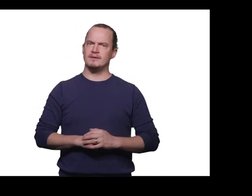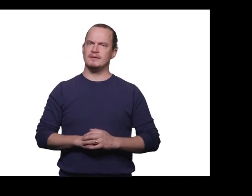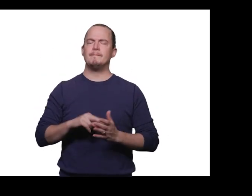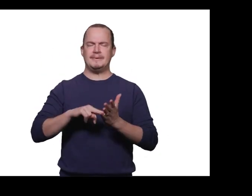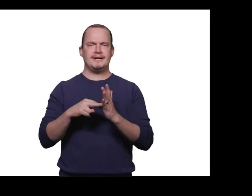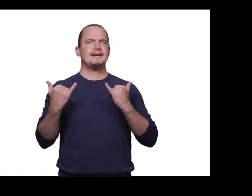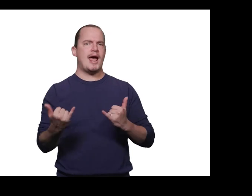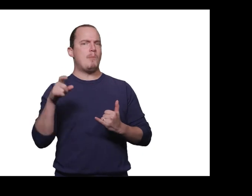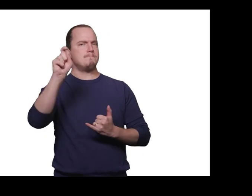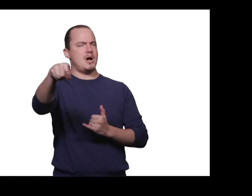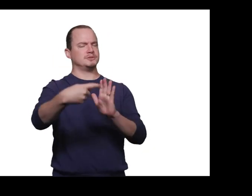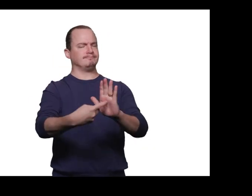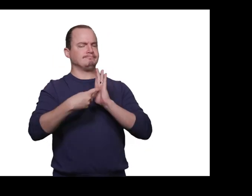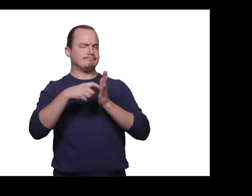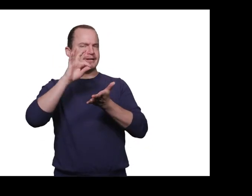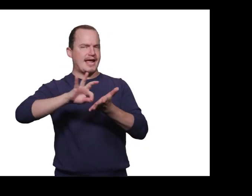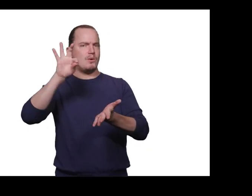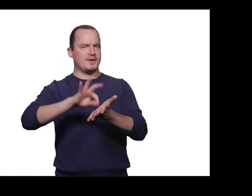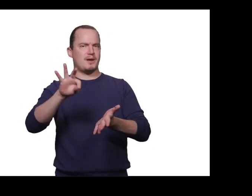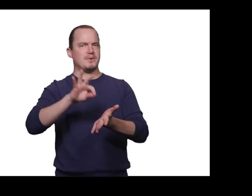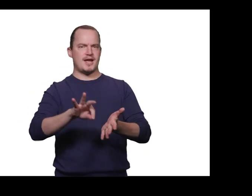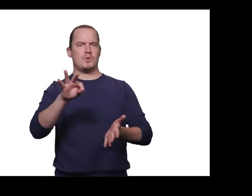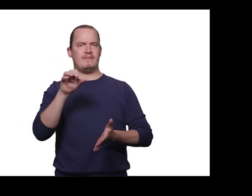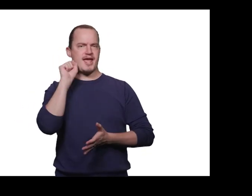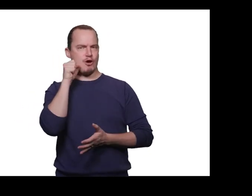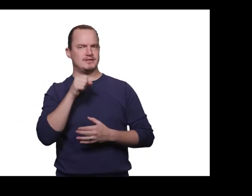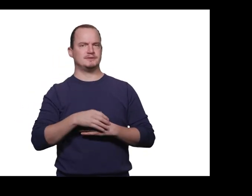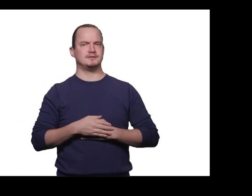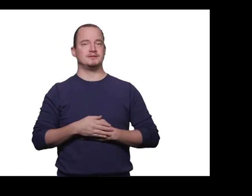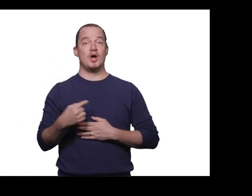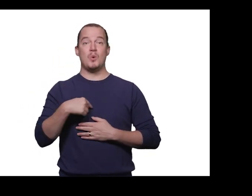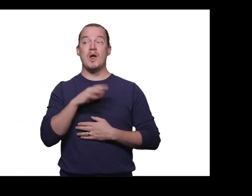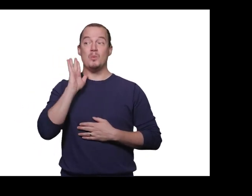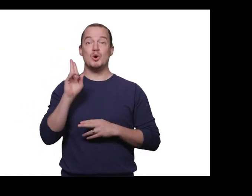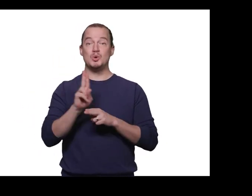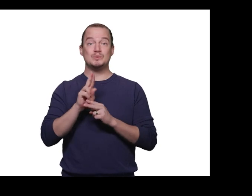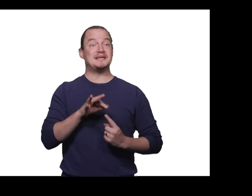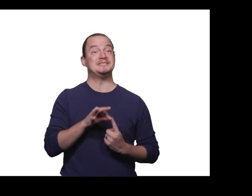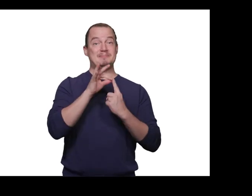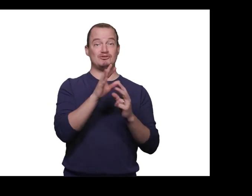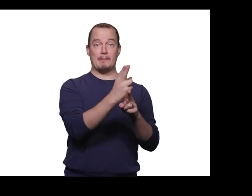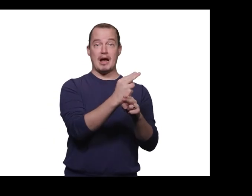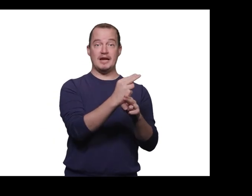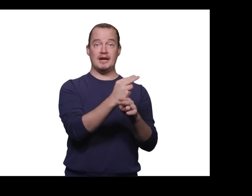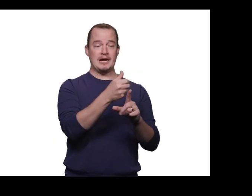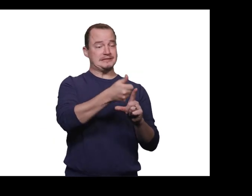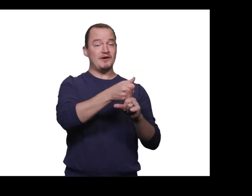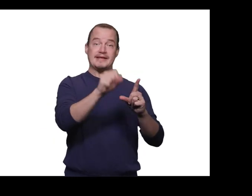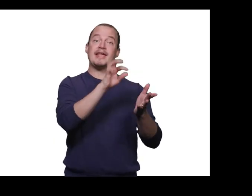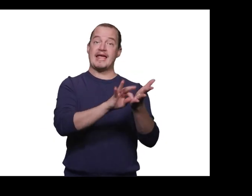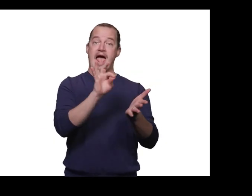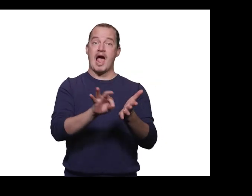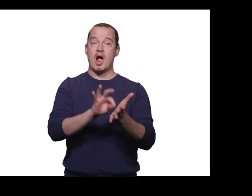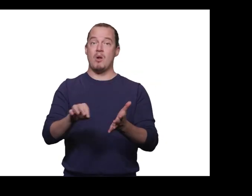we are going to count the carrots in the garden. We are going to use our